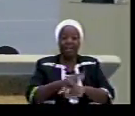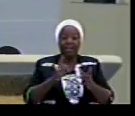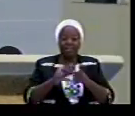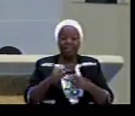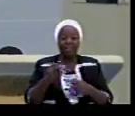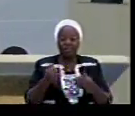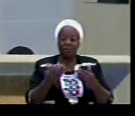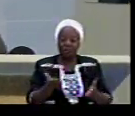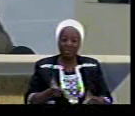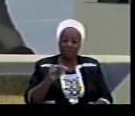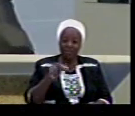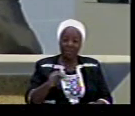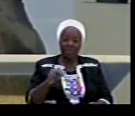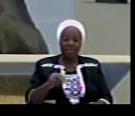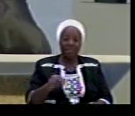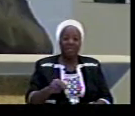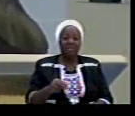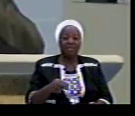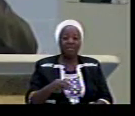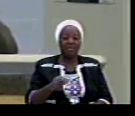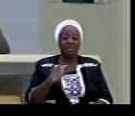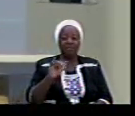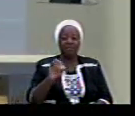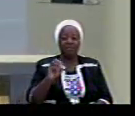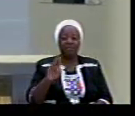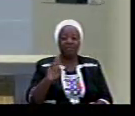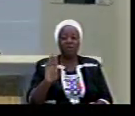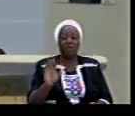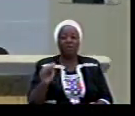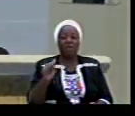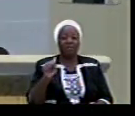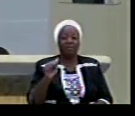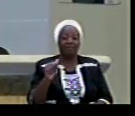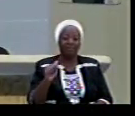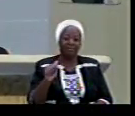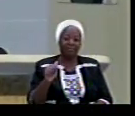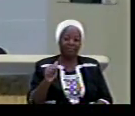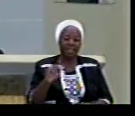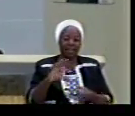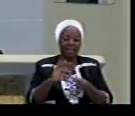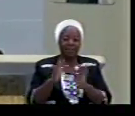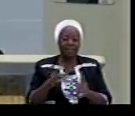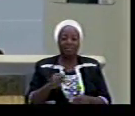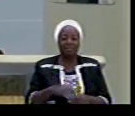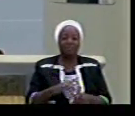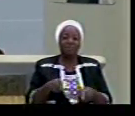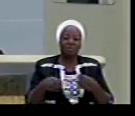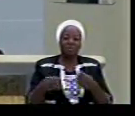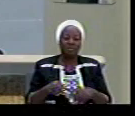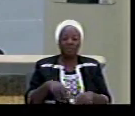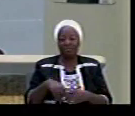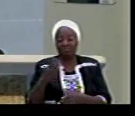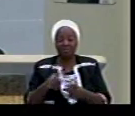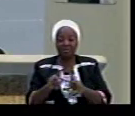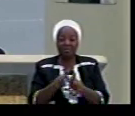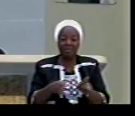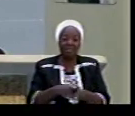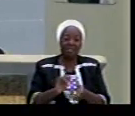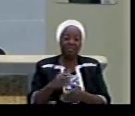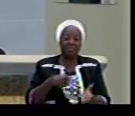interpretation. You go there, at the back there, and the middle there, at the back of